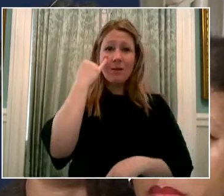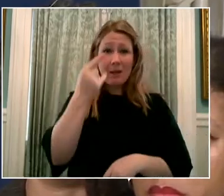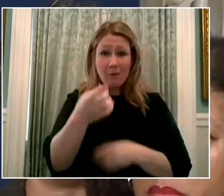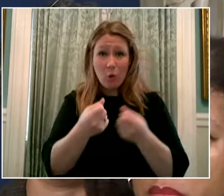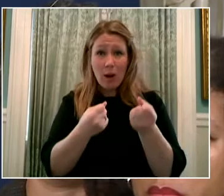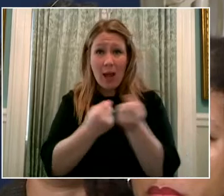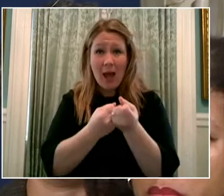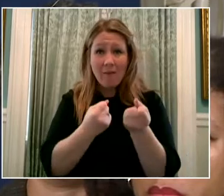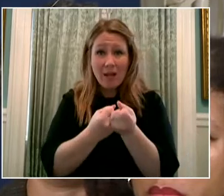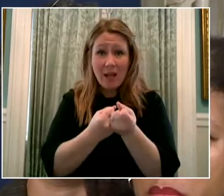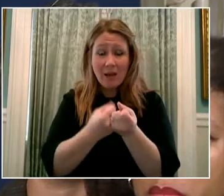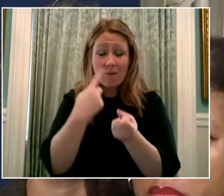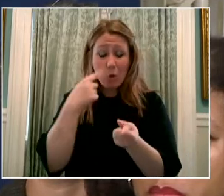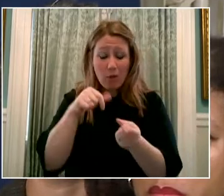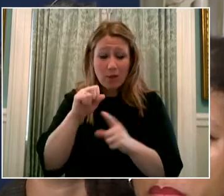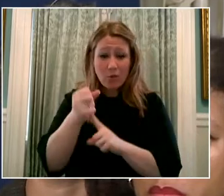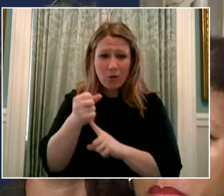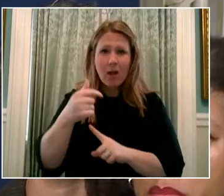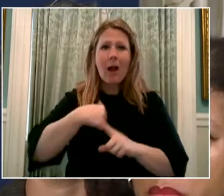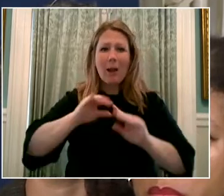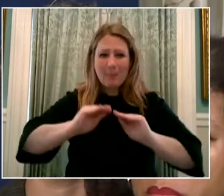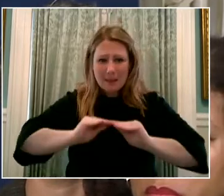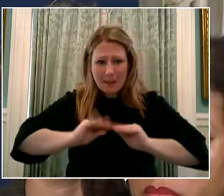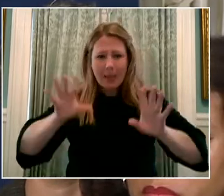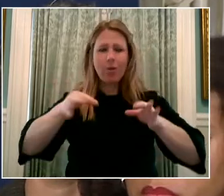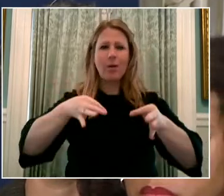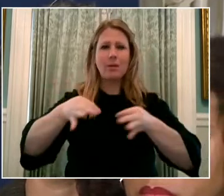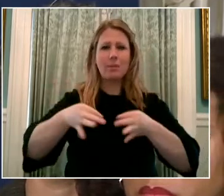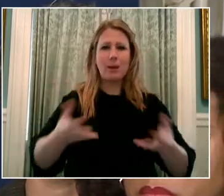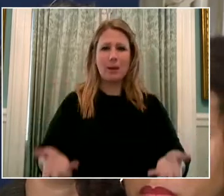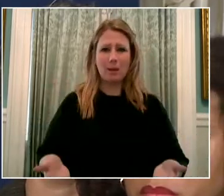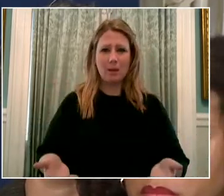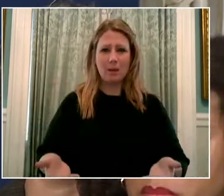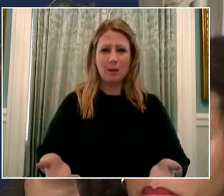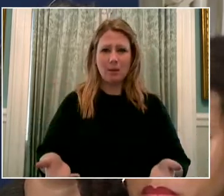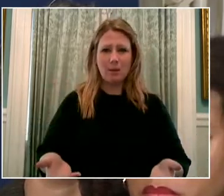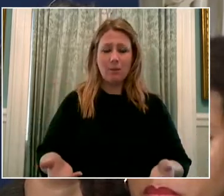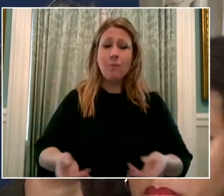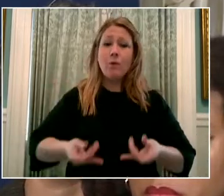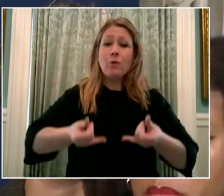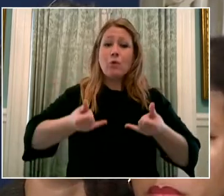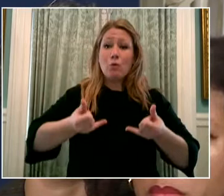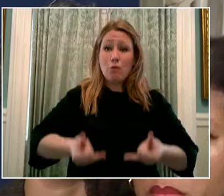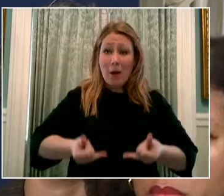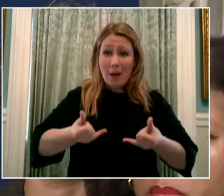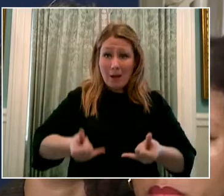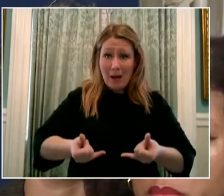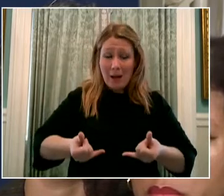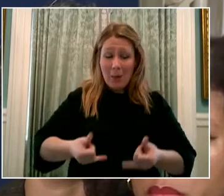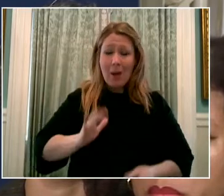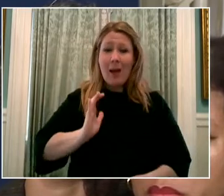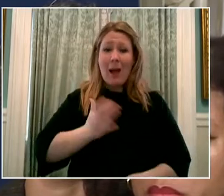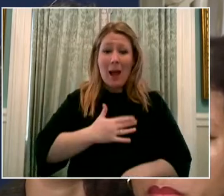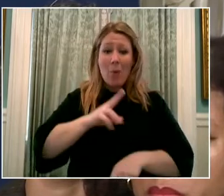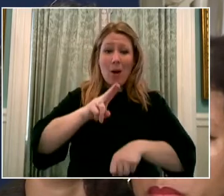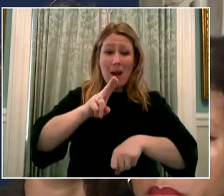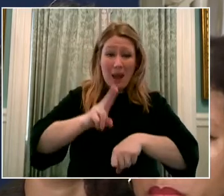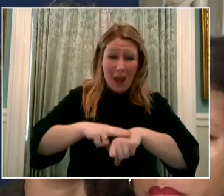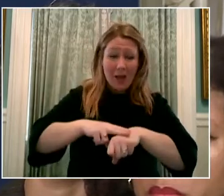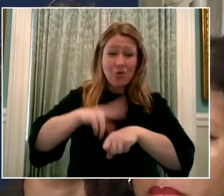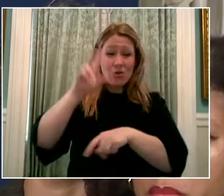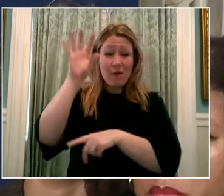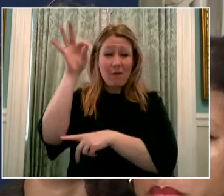As it currently stands, our national government has abandoned this city, and